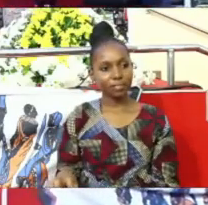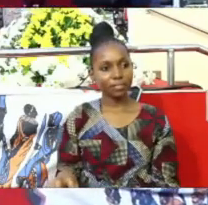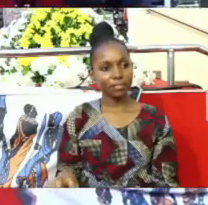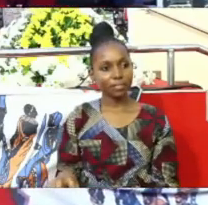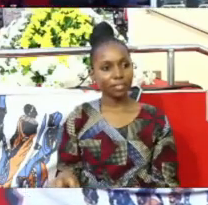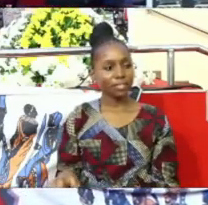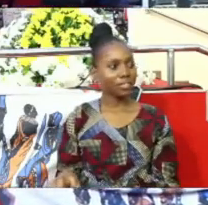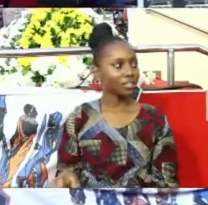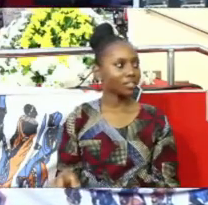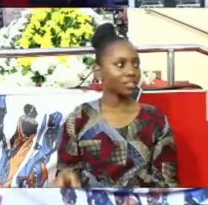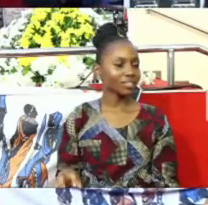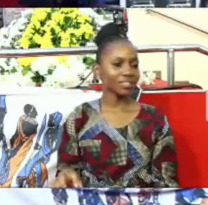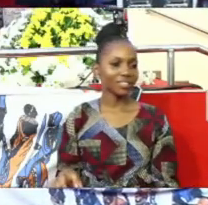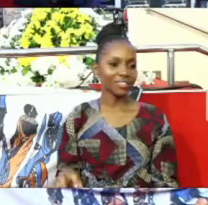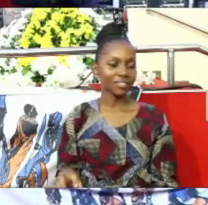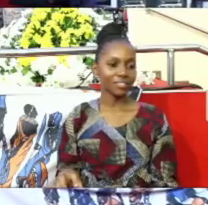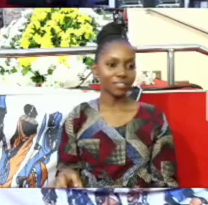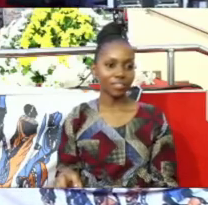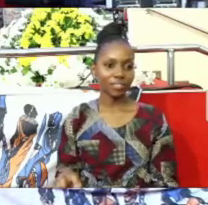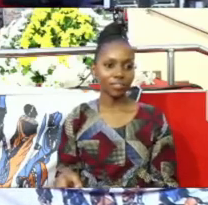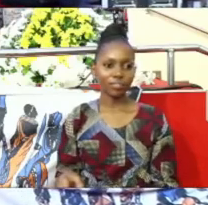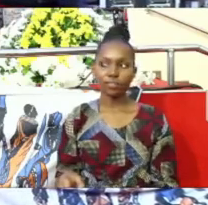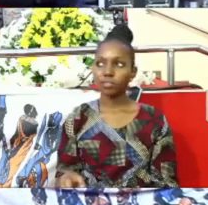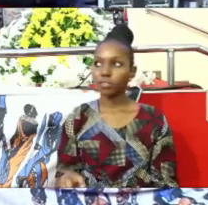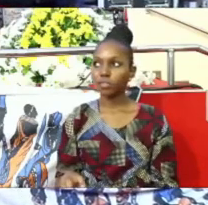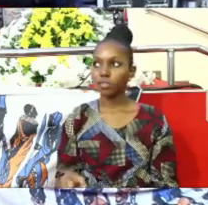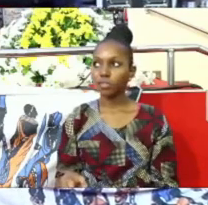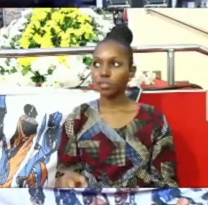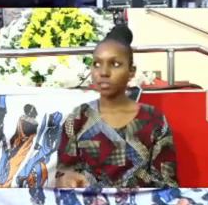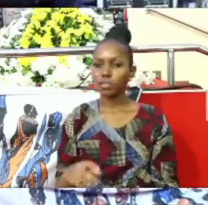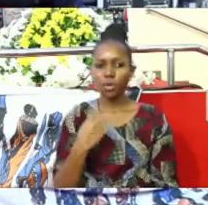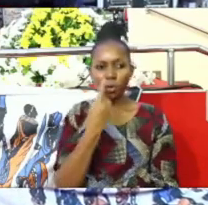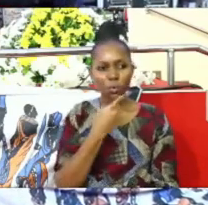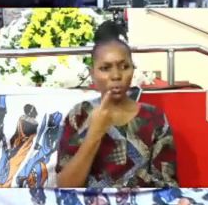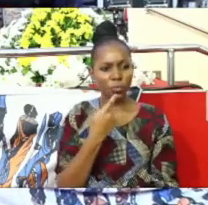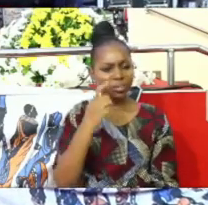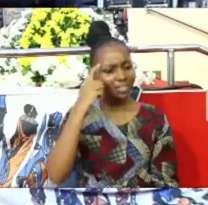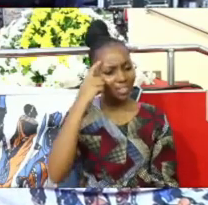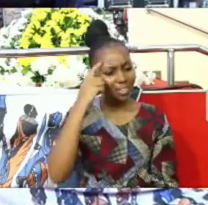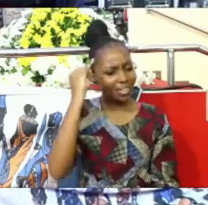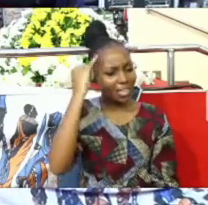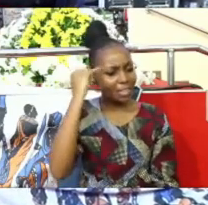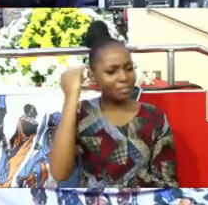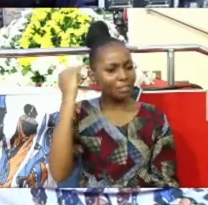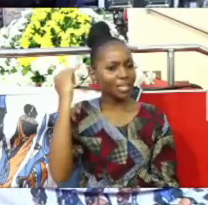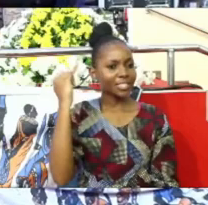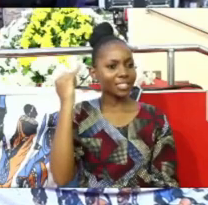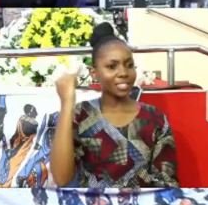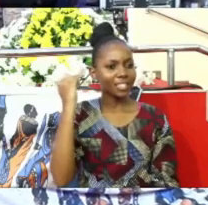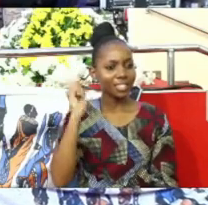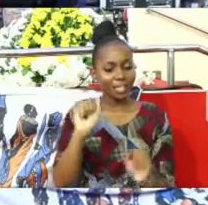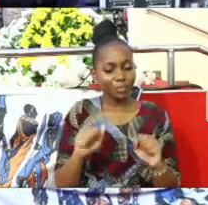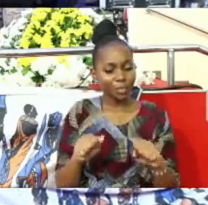Sea. Alikuwa anazipeleka pale South Sea. Who would have ever imagined? Ni nani angedhania? That he would be a father to